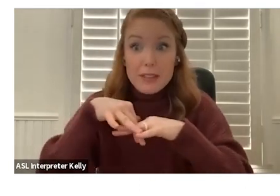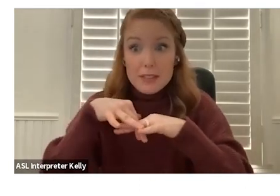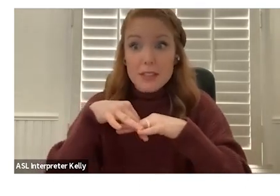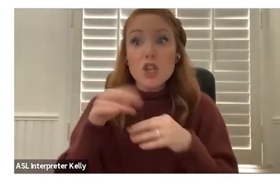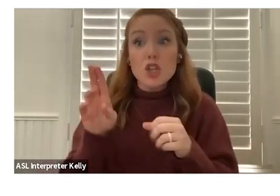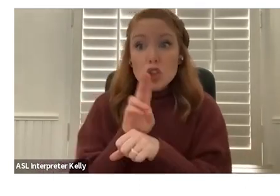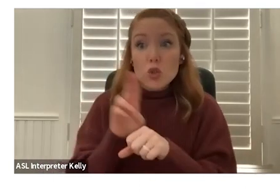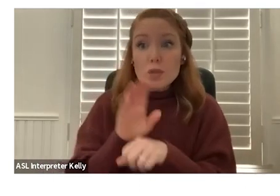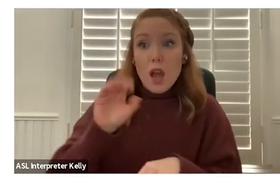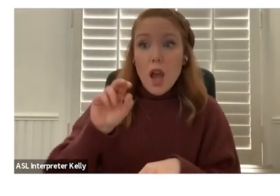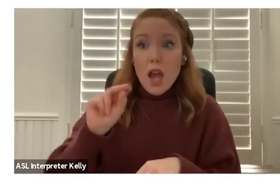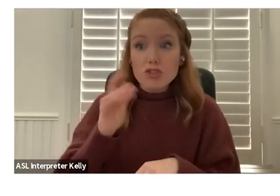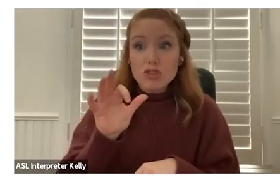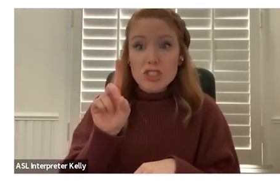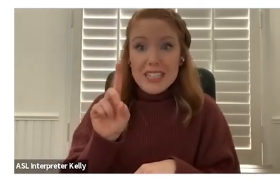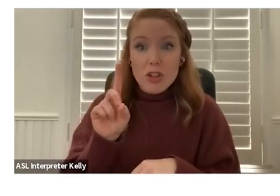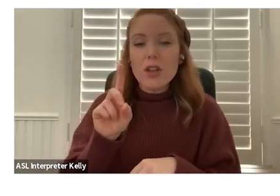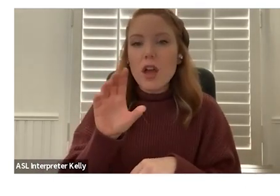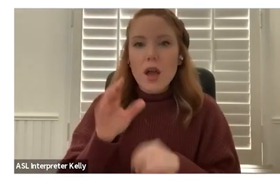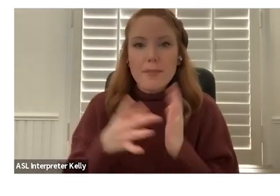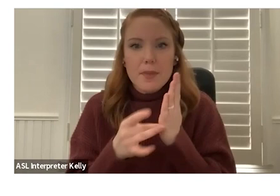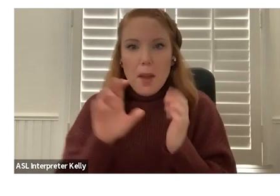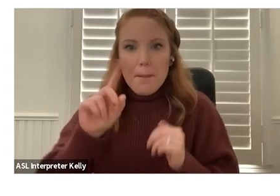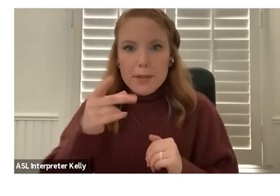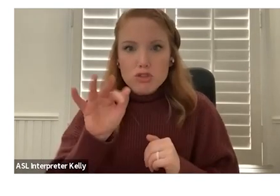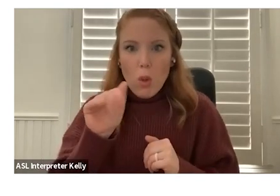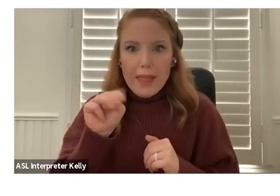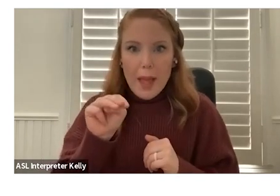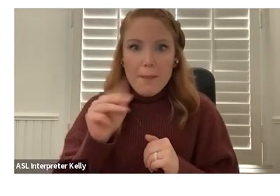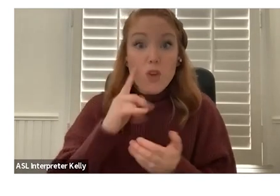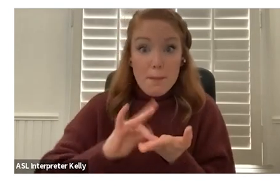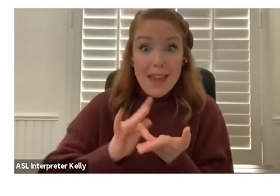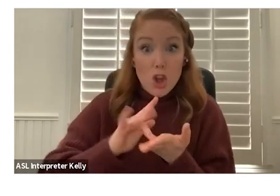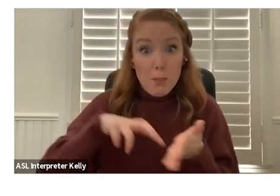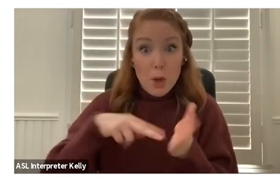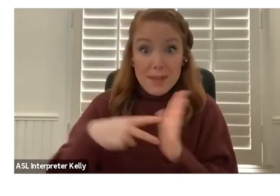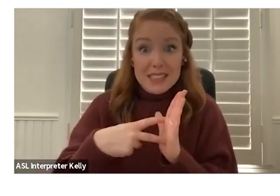consumption, okay? So Robert